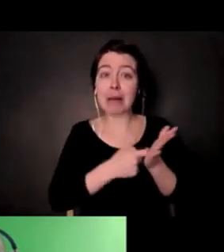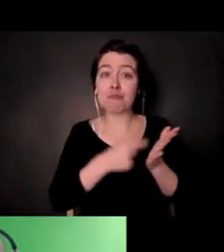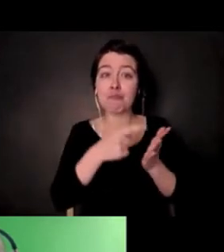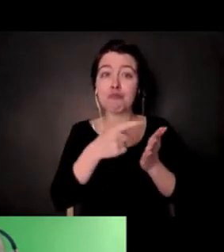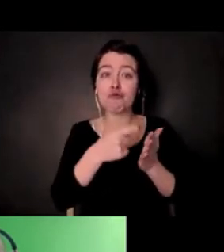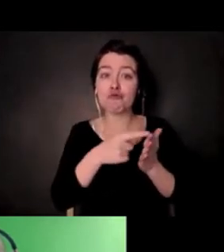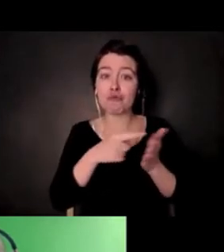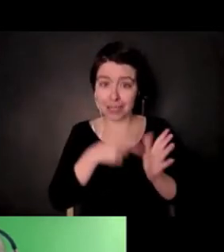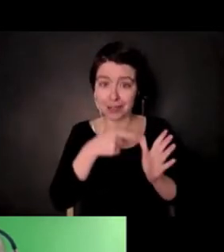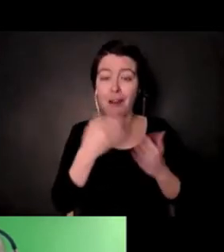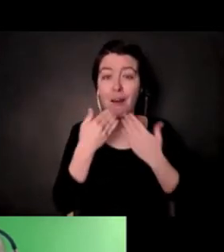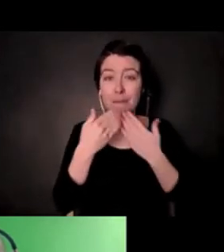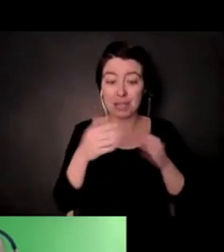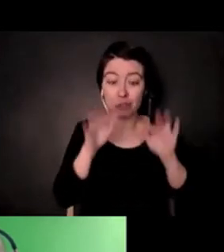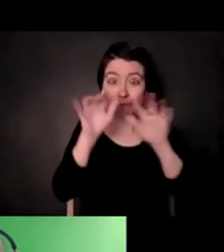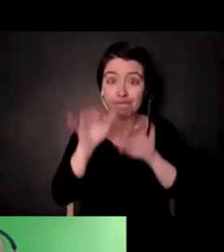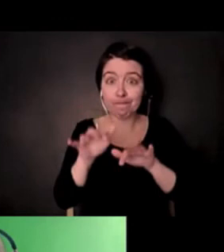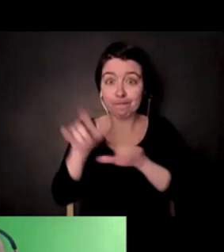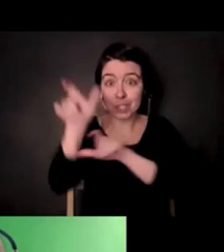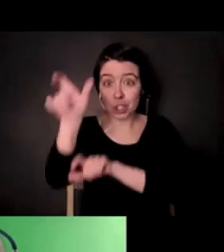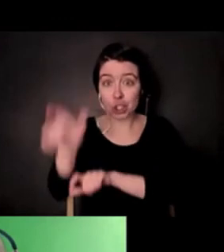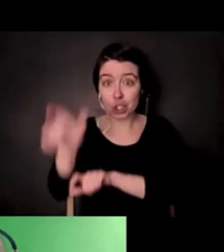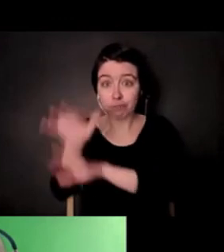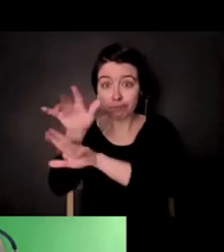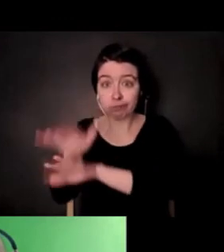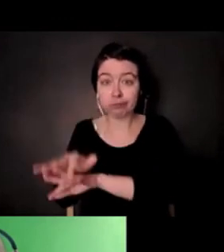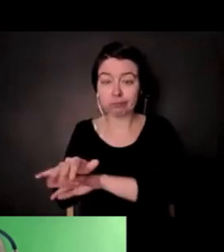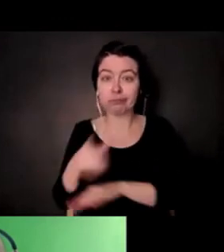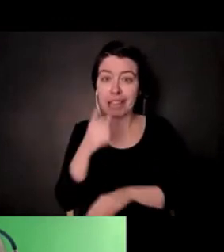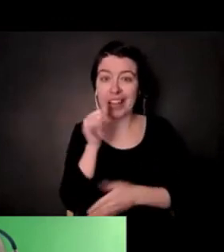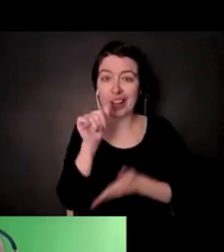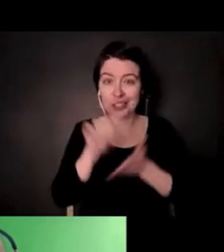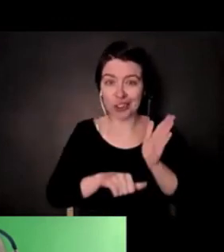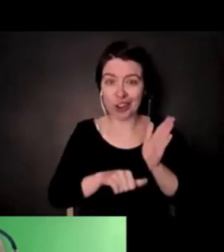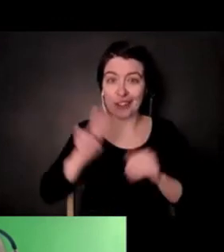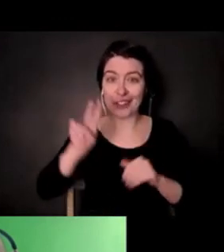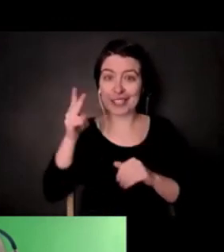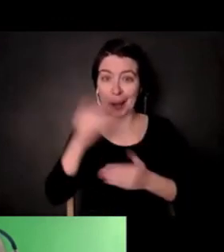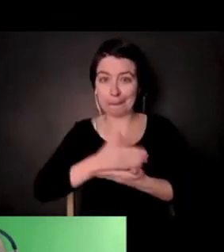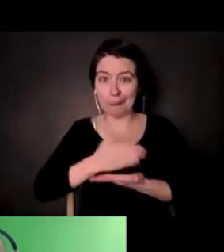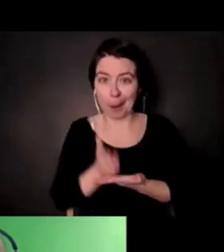that for the second part. So amazing conversation. Thank you.